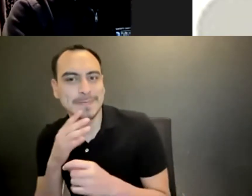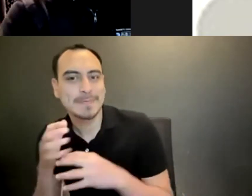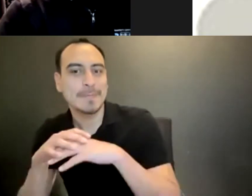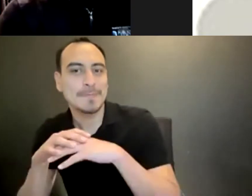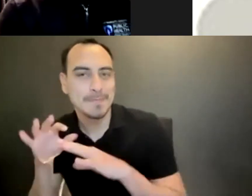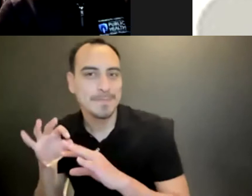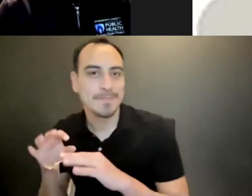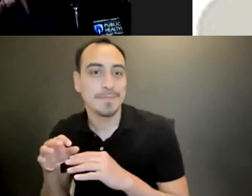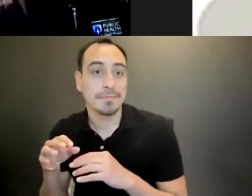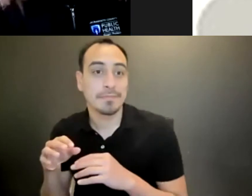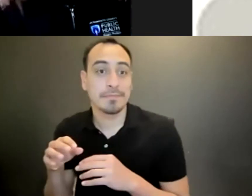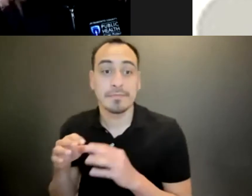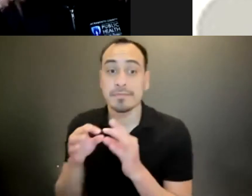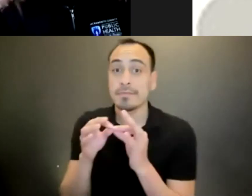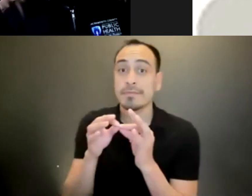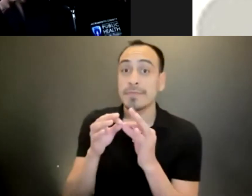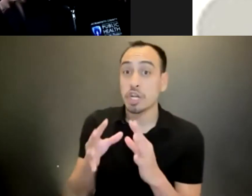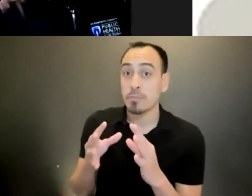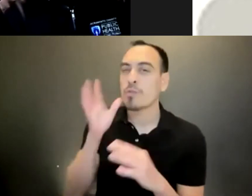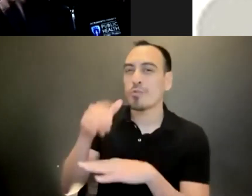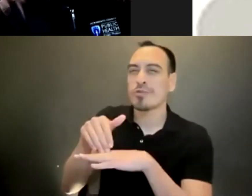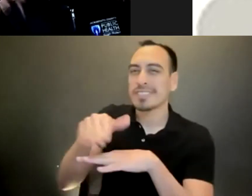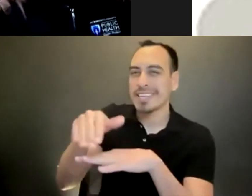Interpreters should all be on their channels and unmuted.